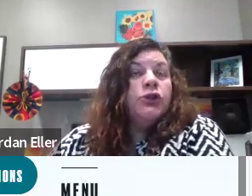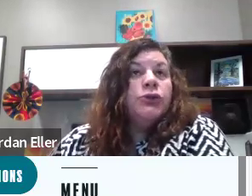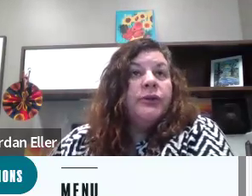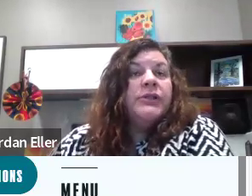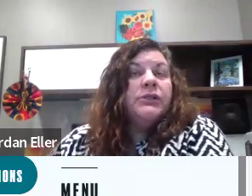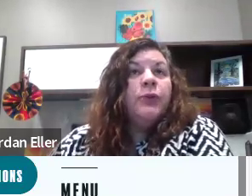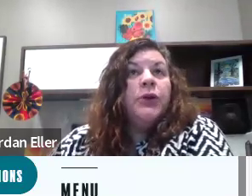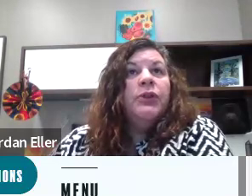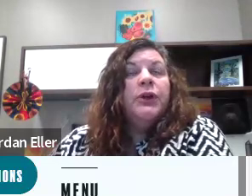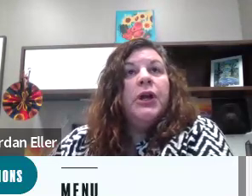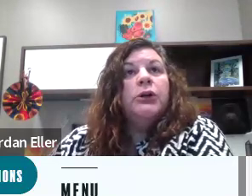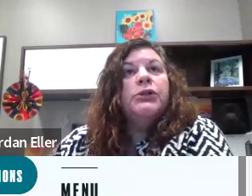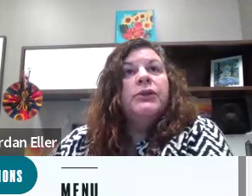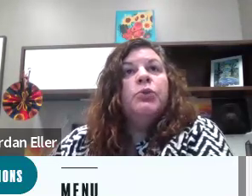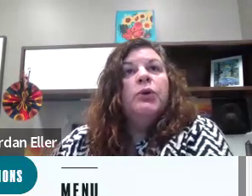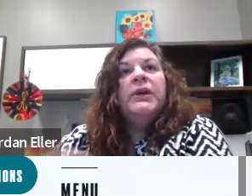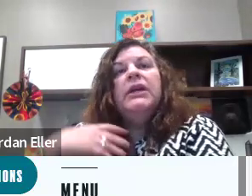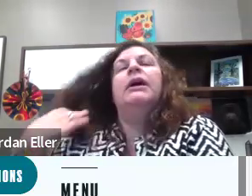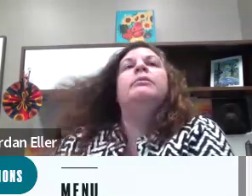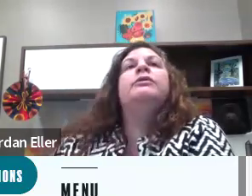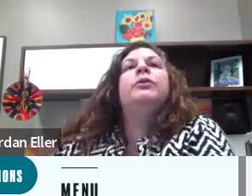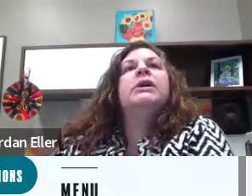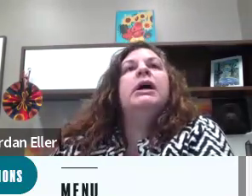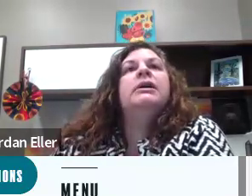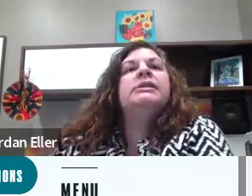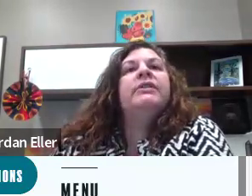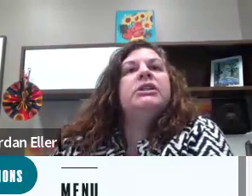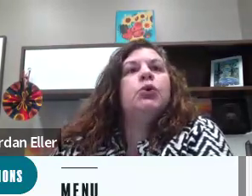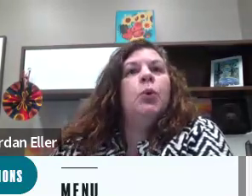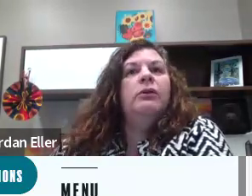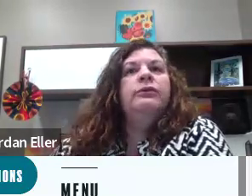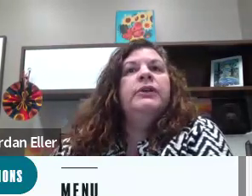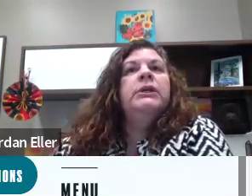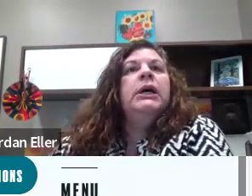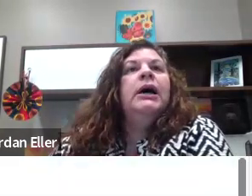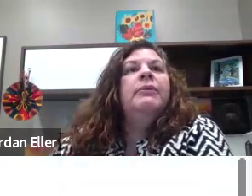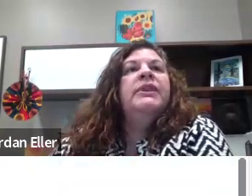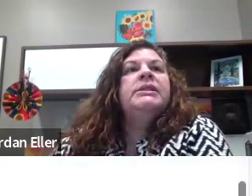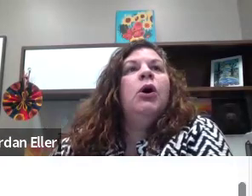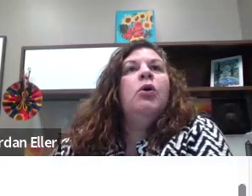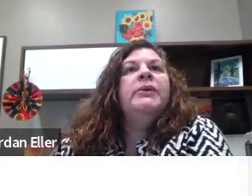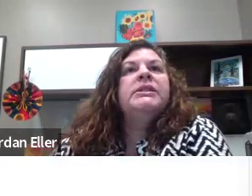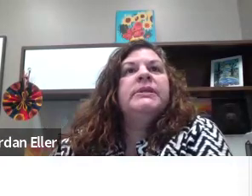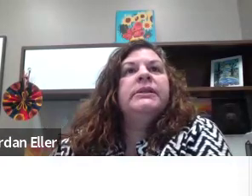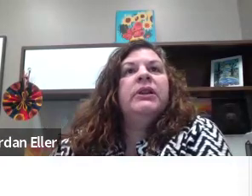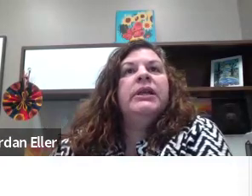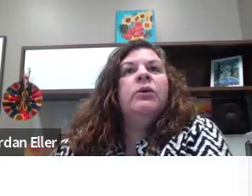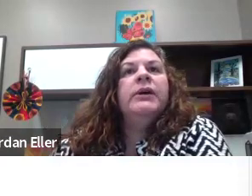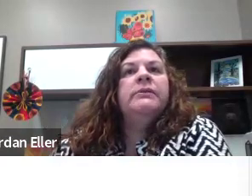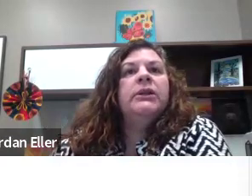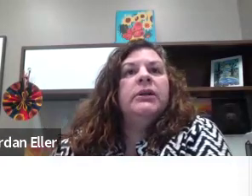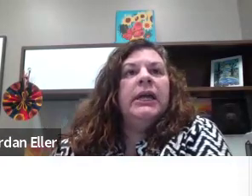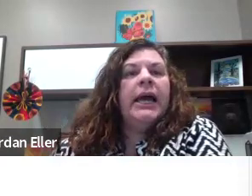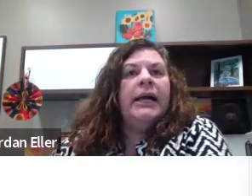specialized residential services for youth that are younger. So this will be for 7 to 12. This home is